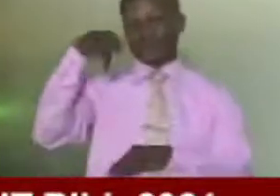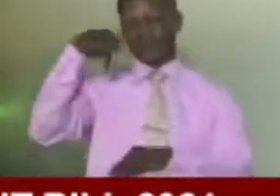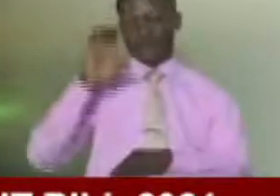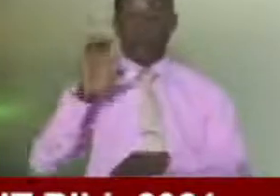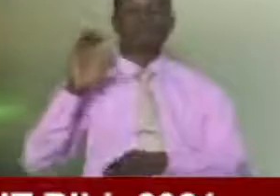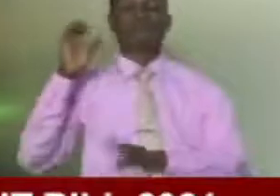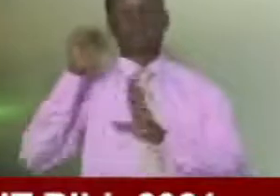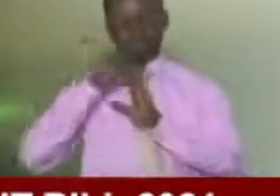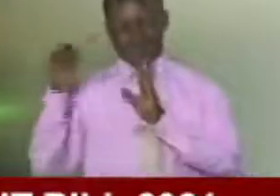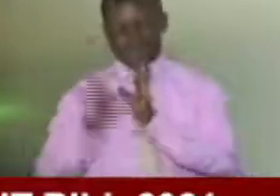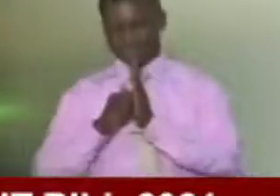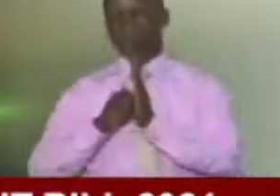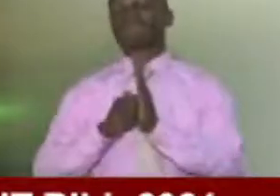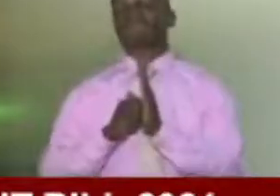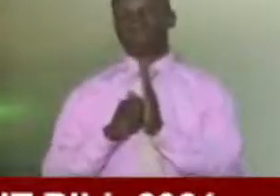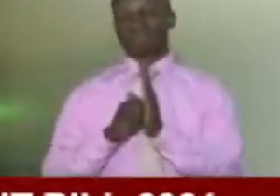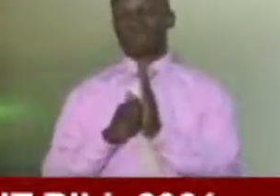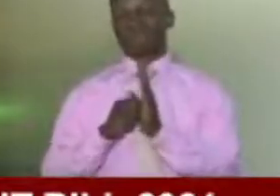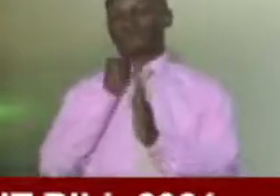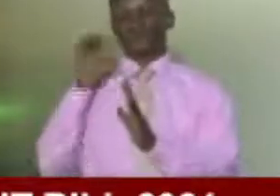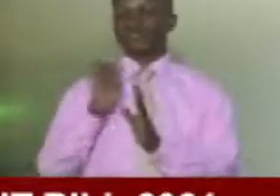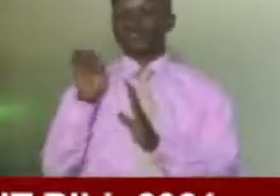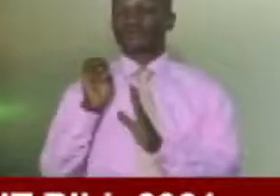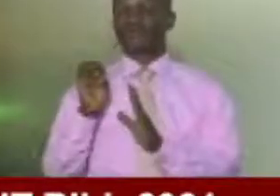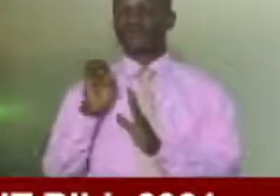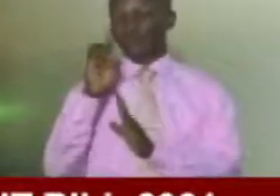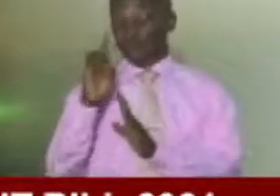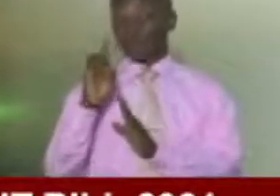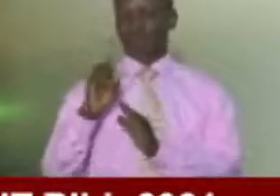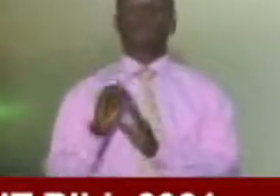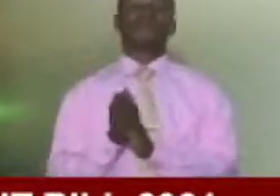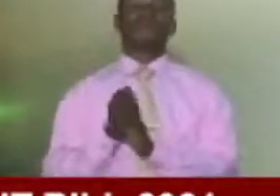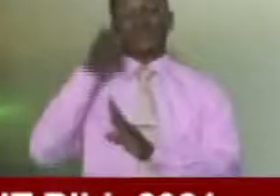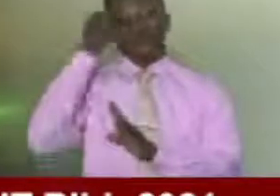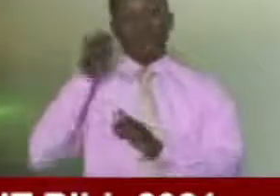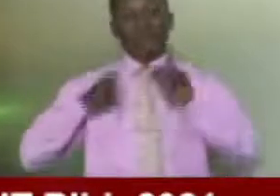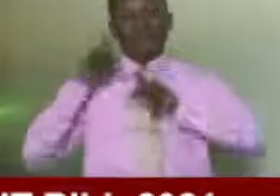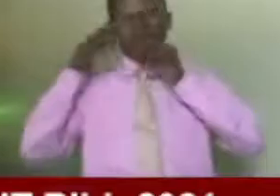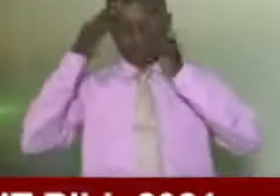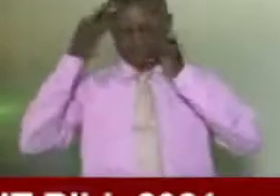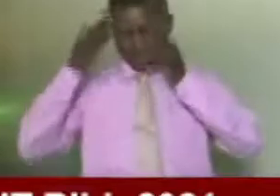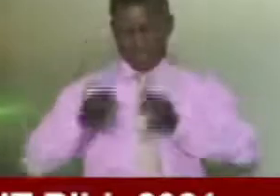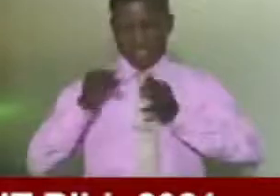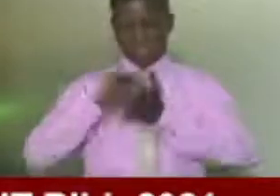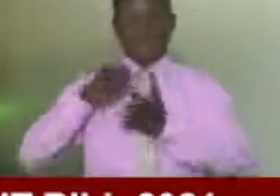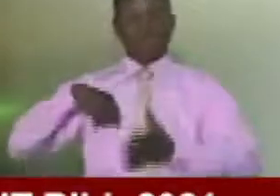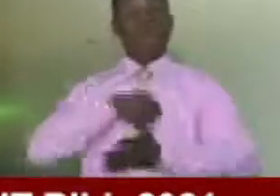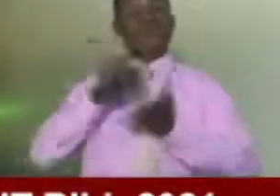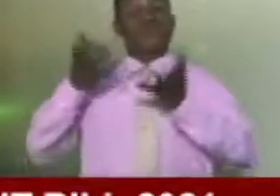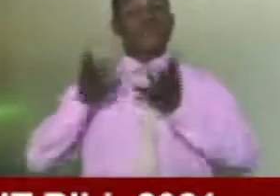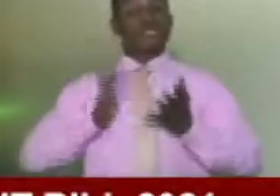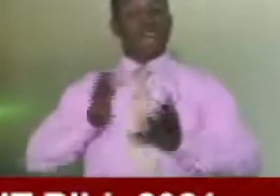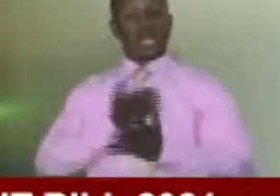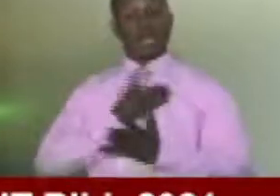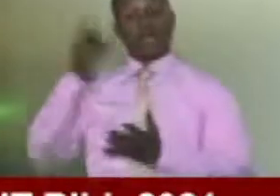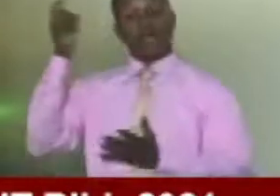State, the hometown of the president, voted CPC. We are the only CPC. Because the people decided that we want our governor,